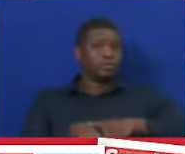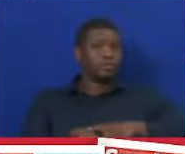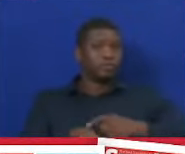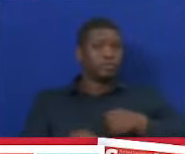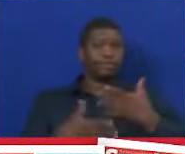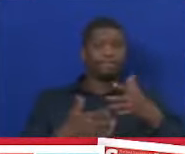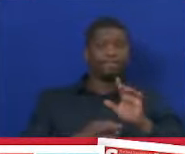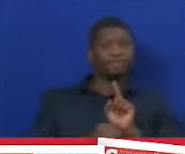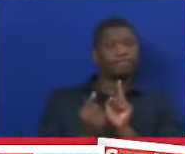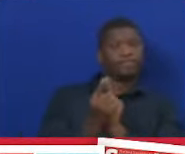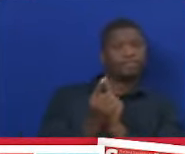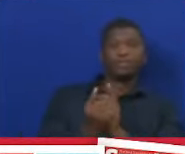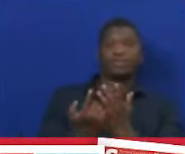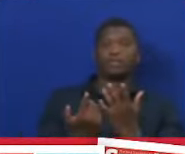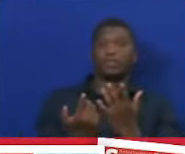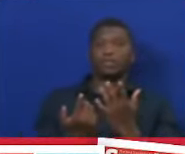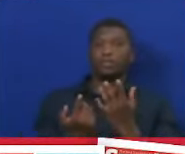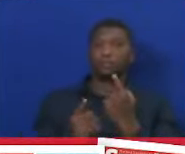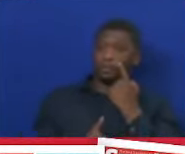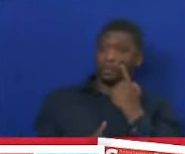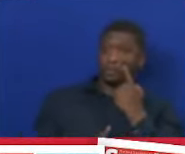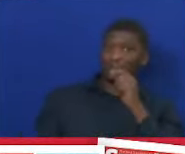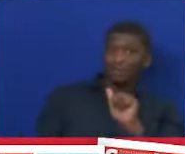witness A and witness B,